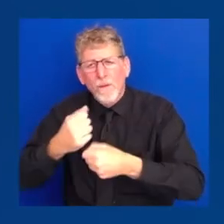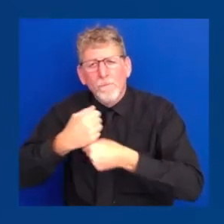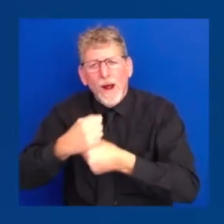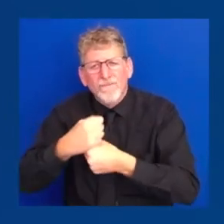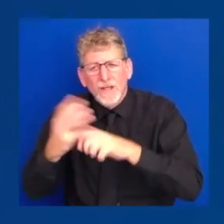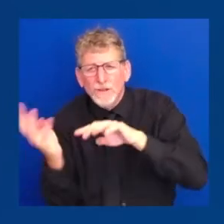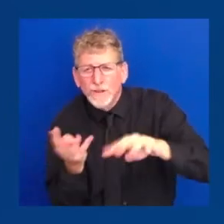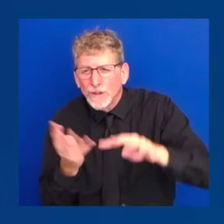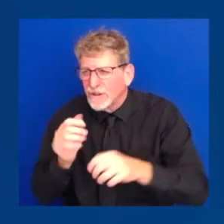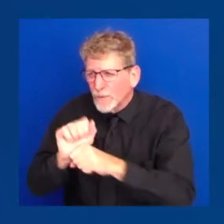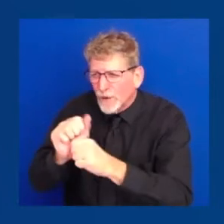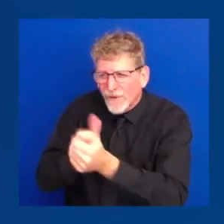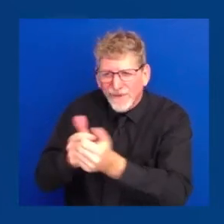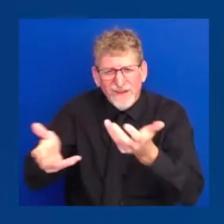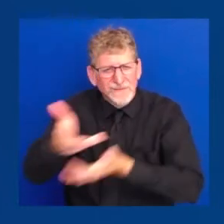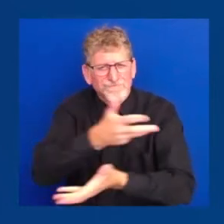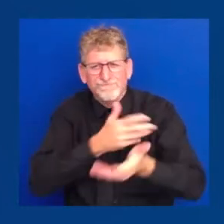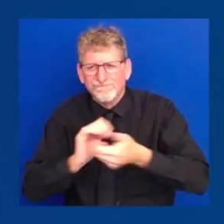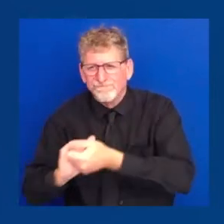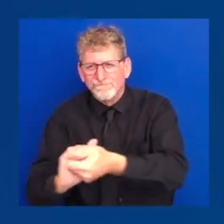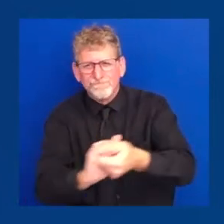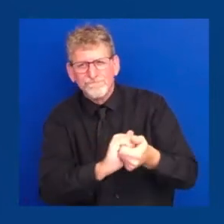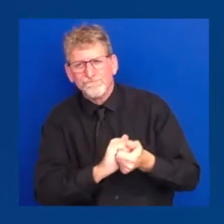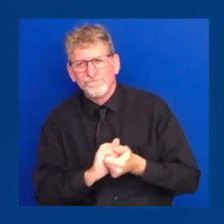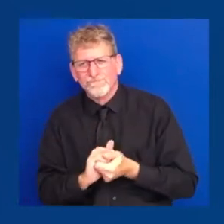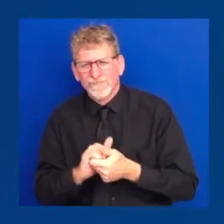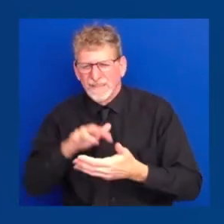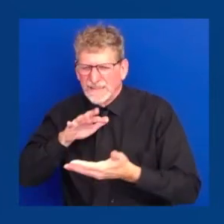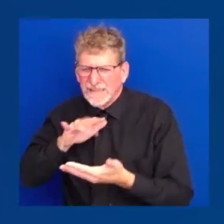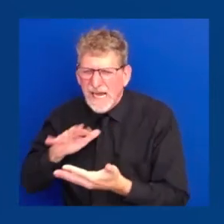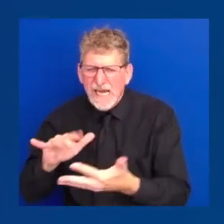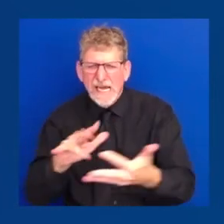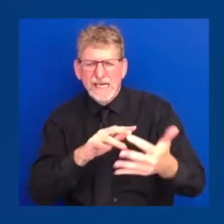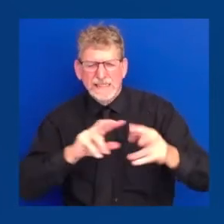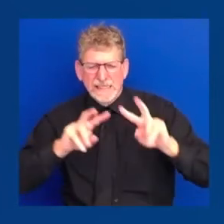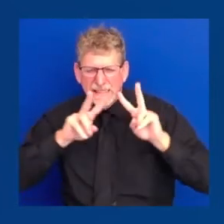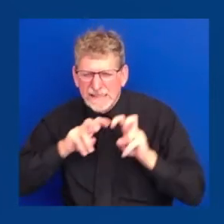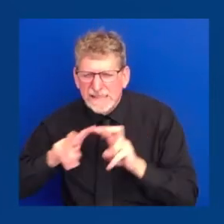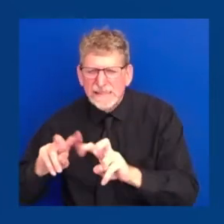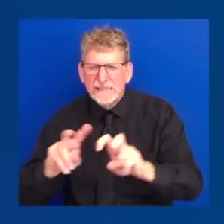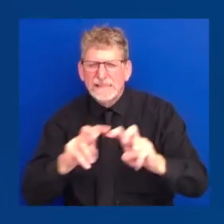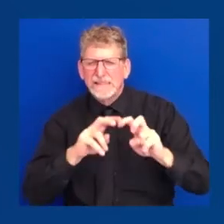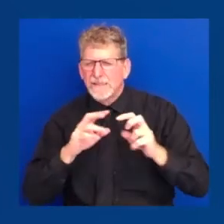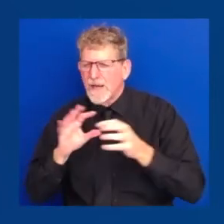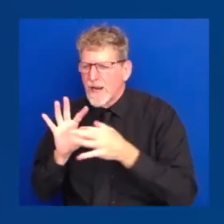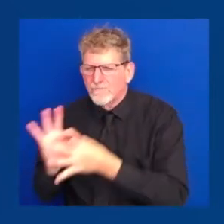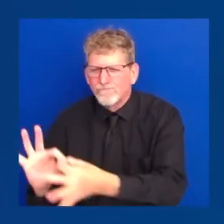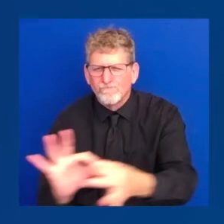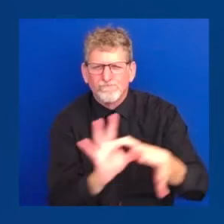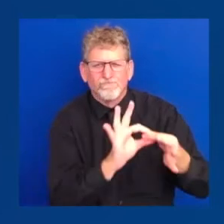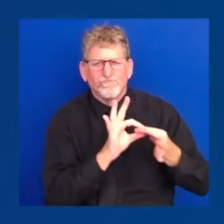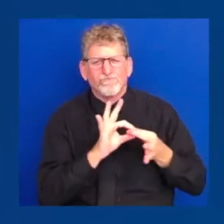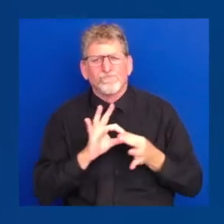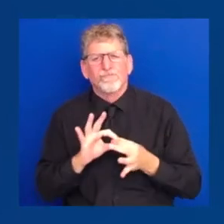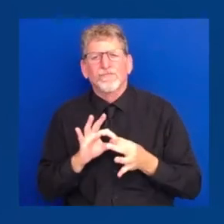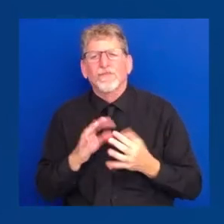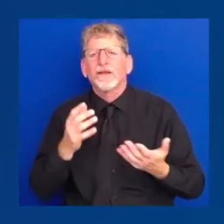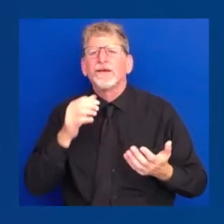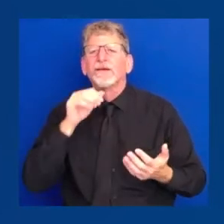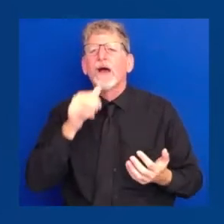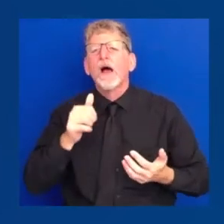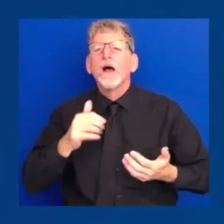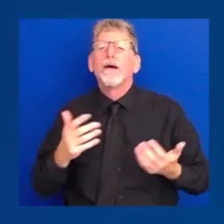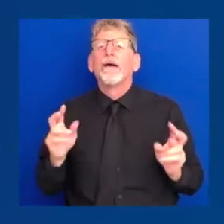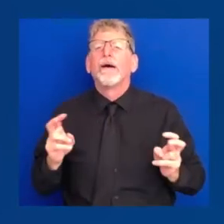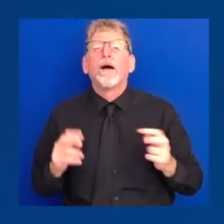studies to give us robust data, not just speculation or anecdotes, about the safety